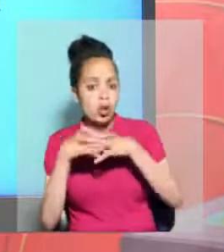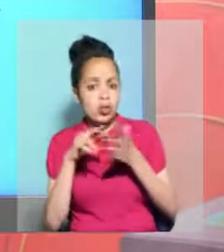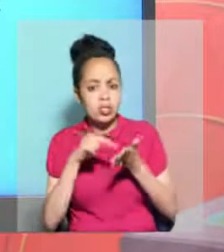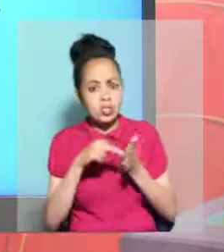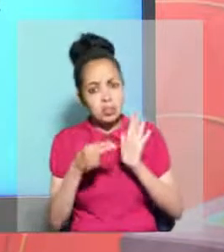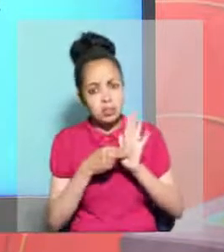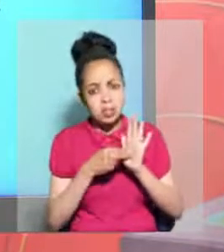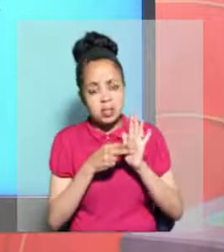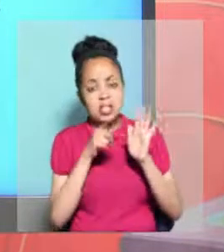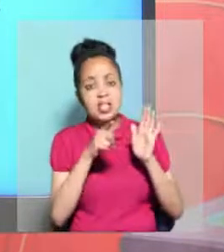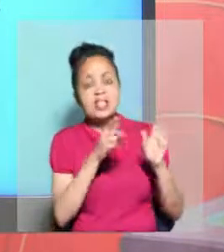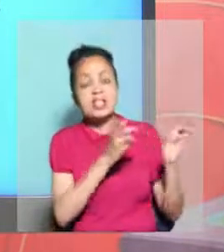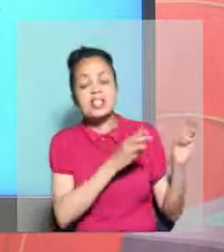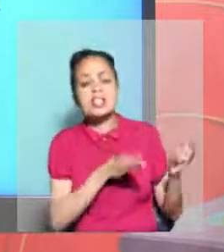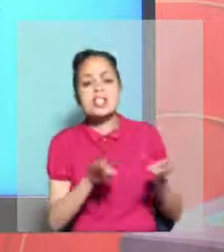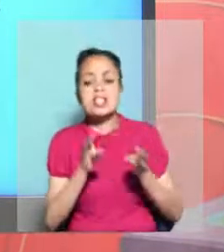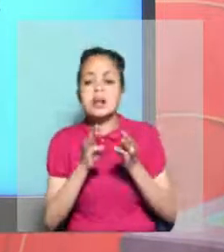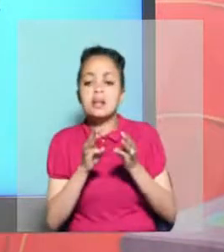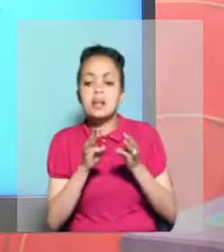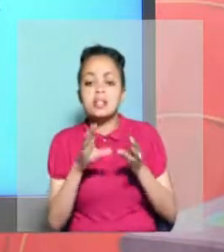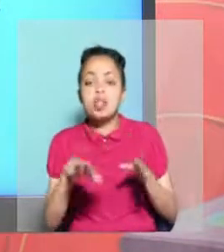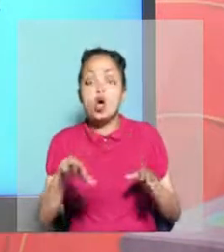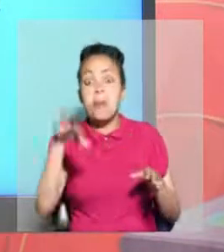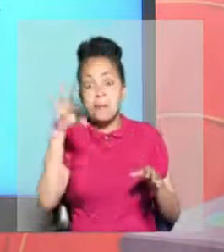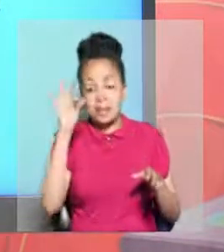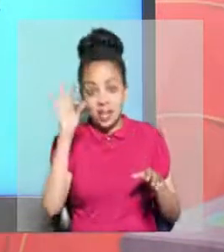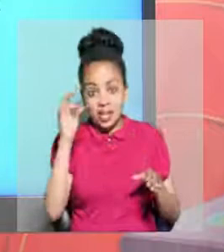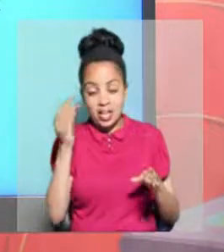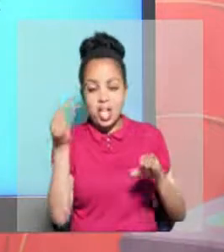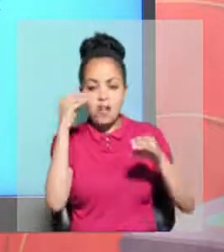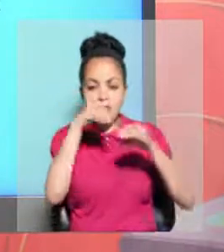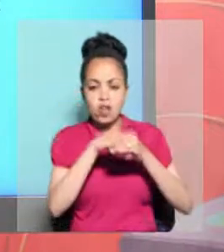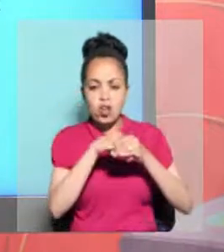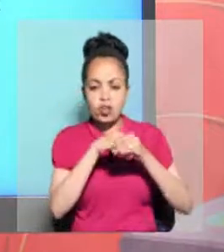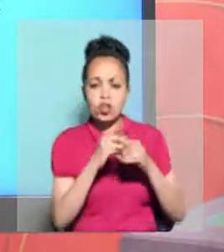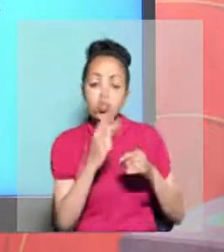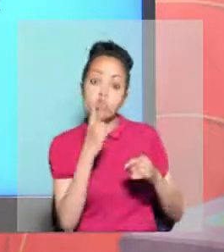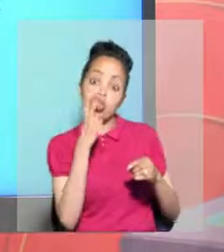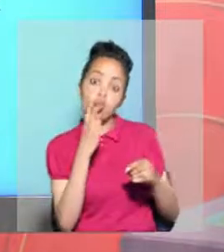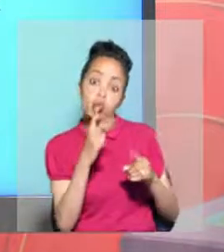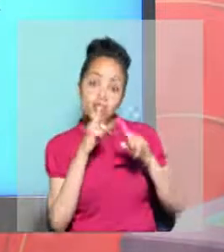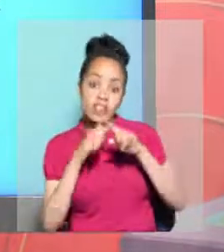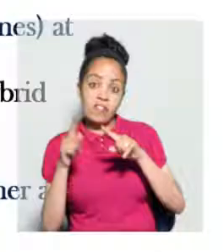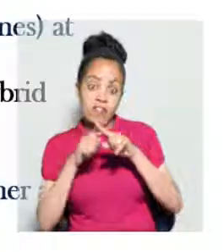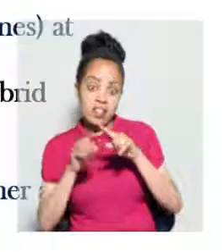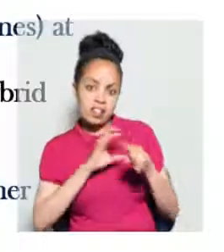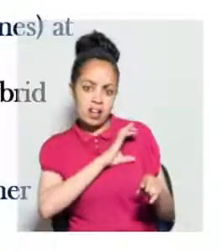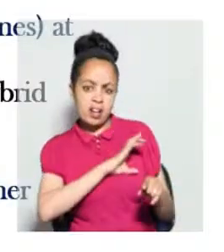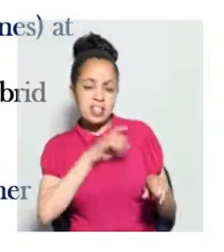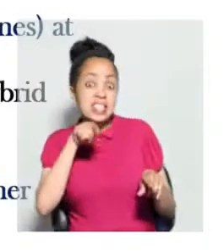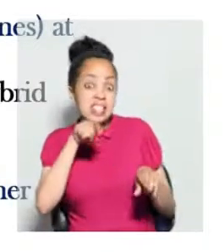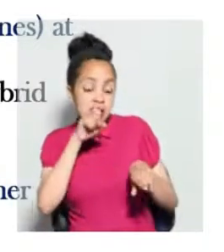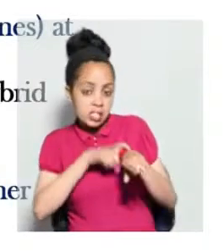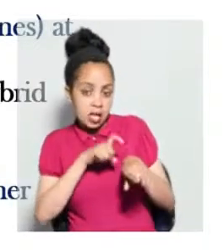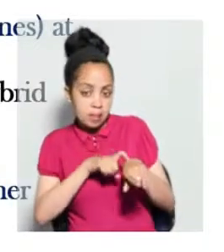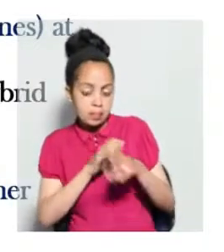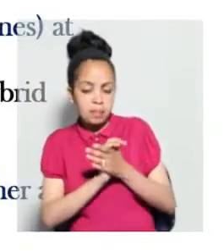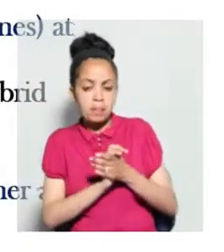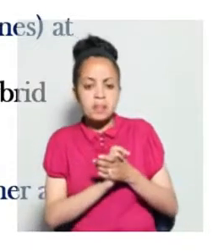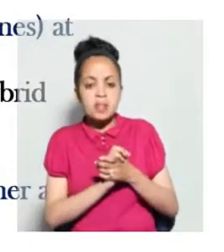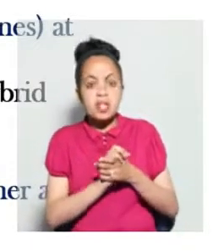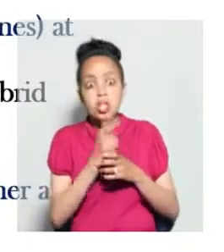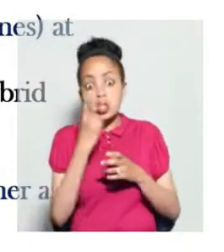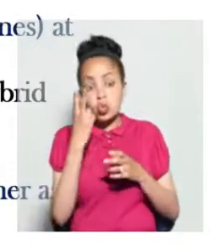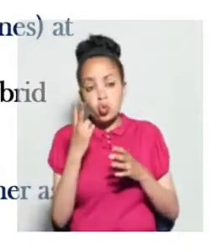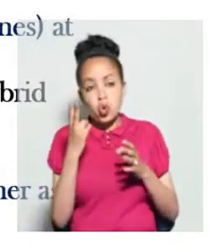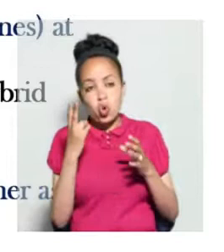a breeding situation that obtain or evolve two contrasting traits. During this one, since